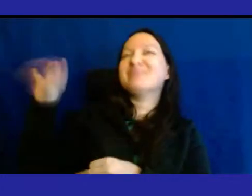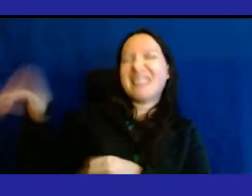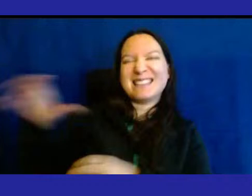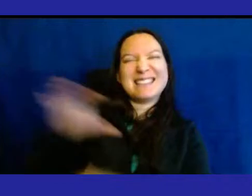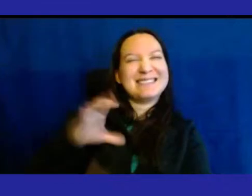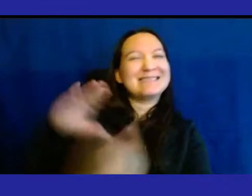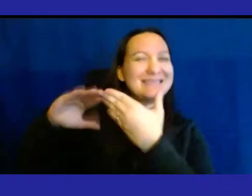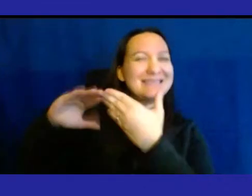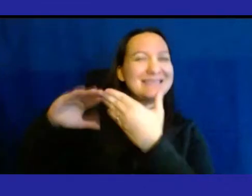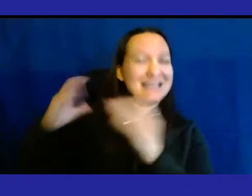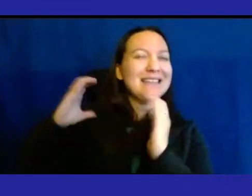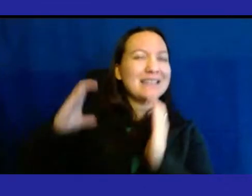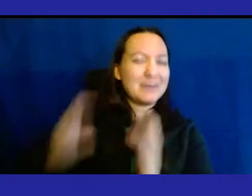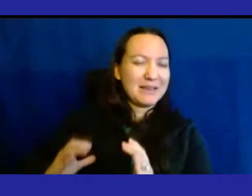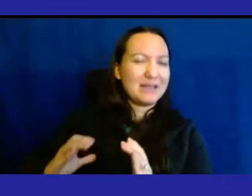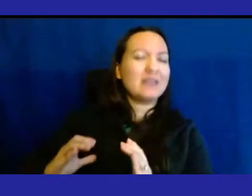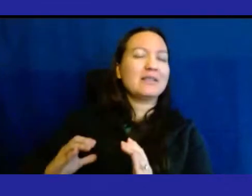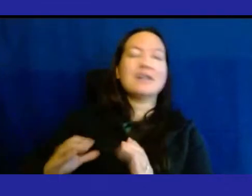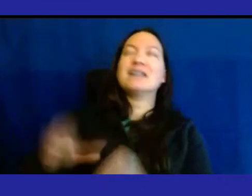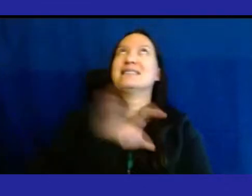Human Rights, yes, CCHR, sorry.